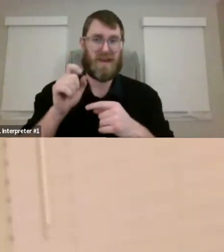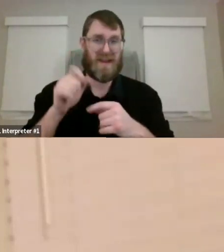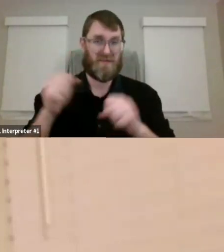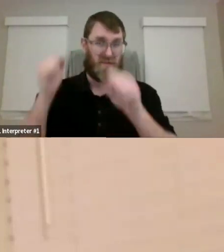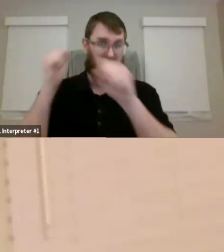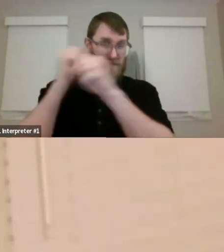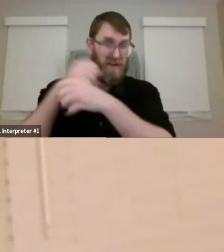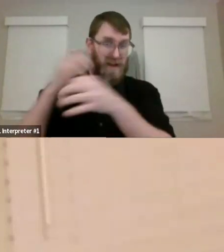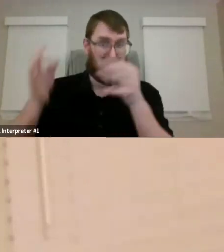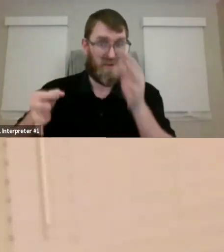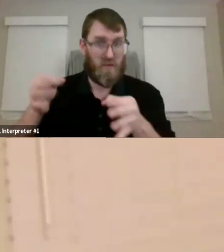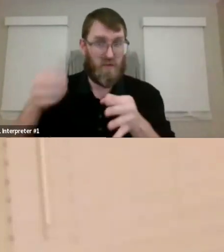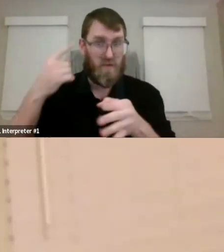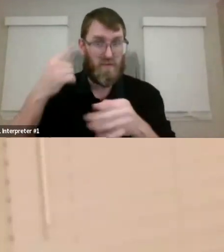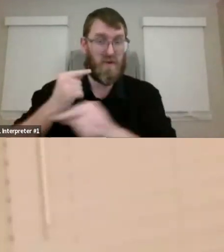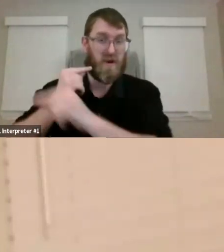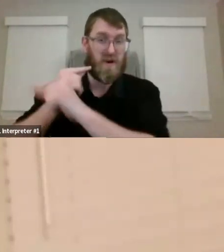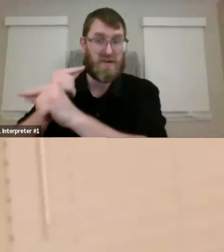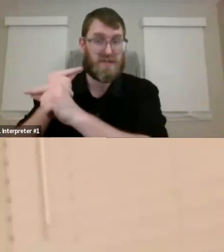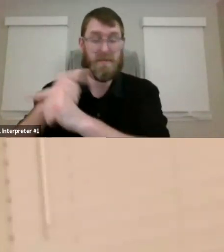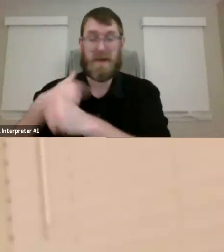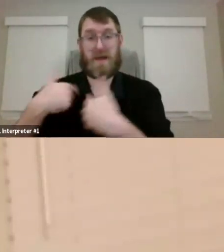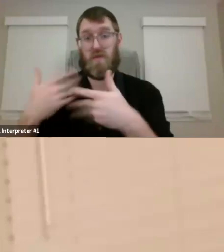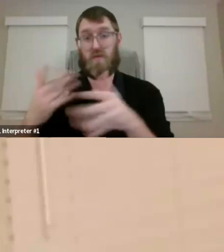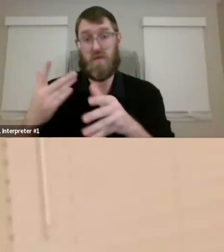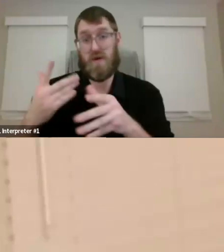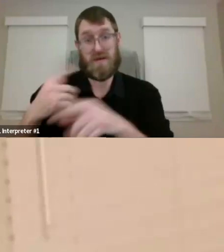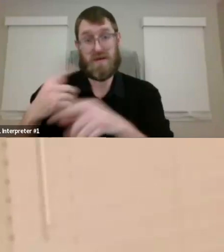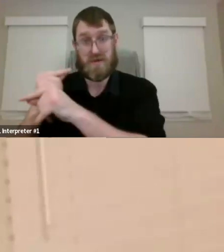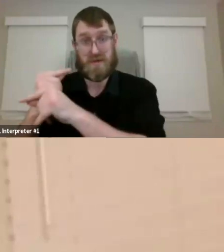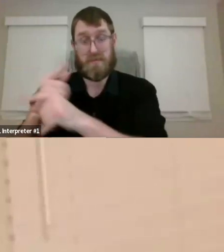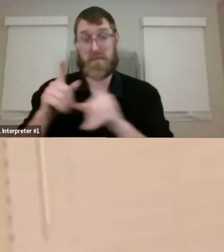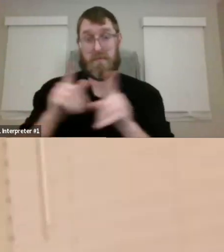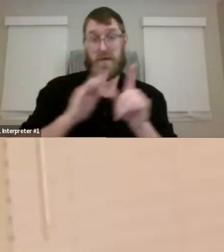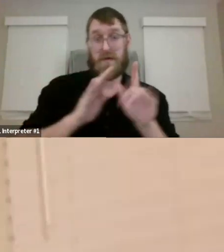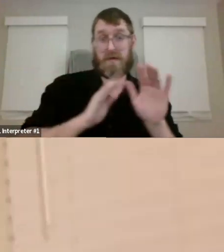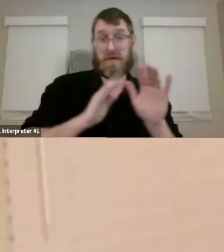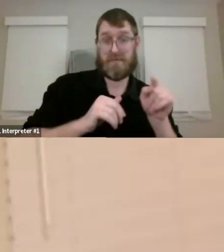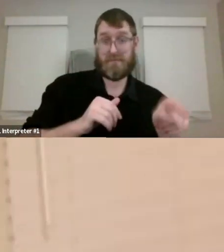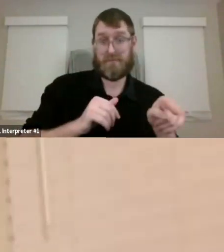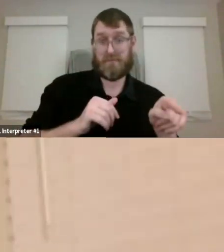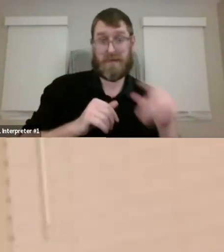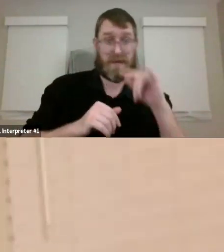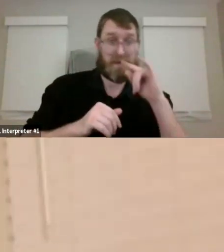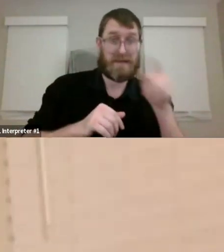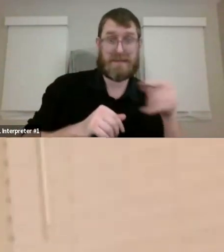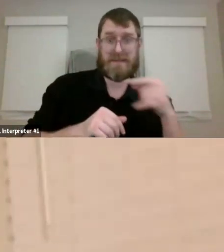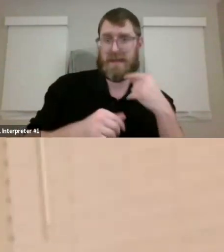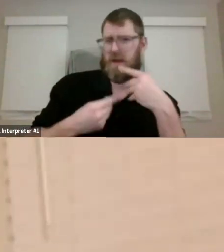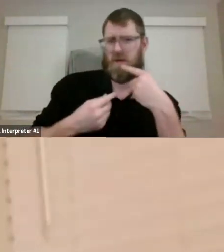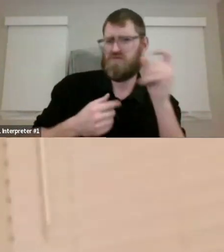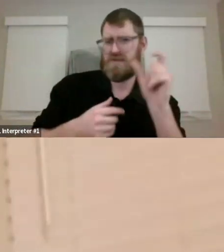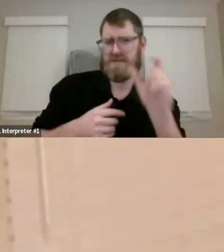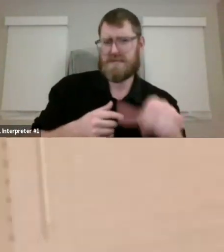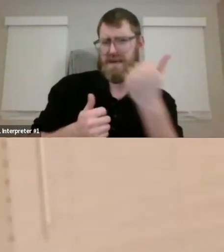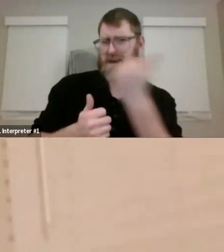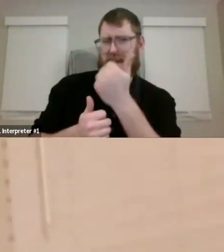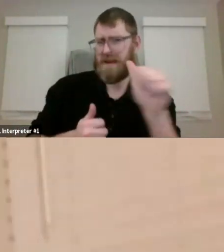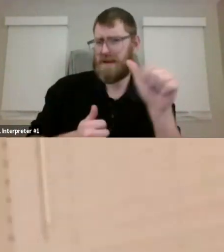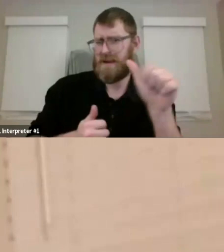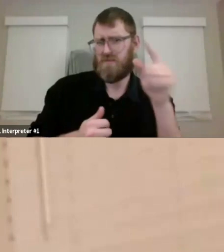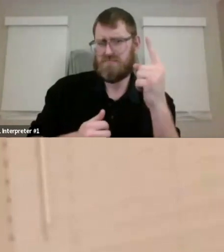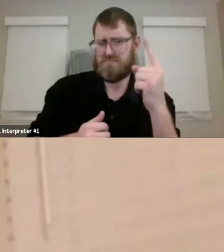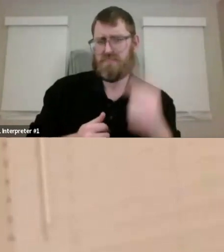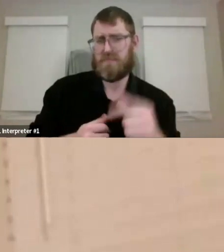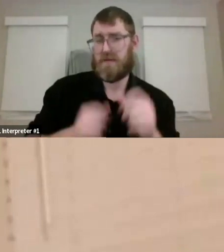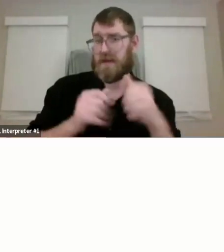for guardianship. I don't want guardianship, but my child will say, I don't need anybody. Can they